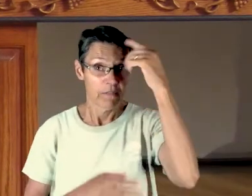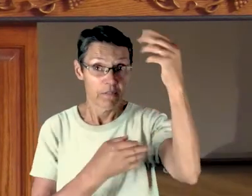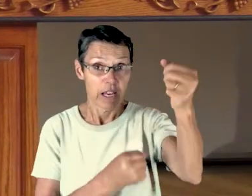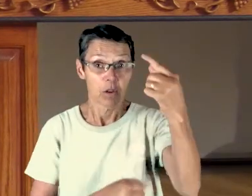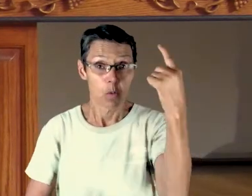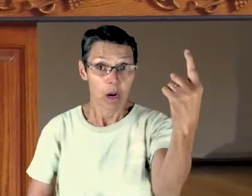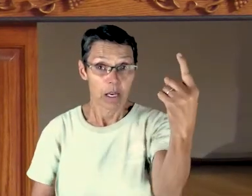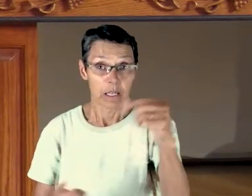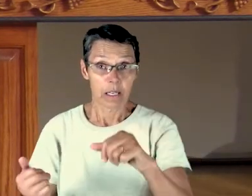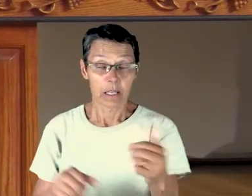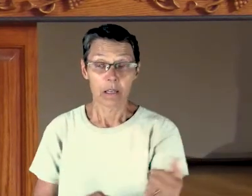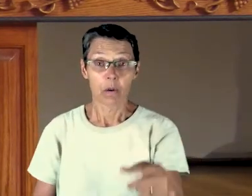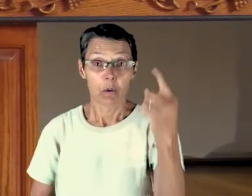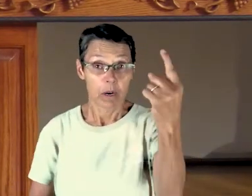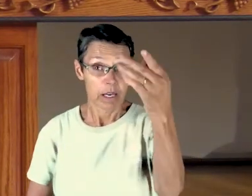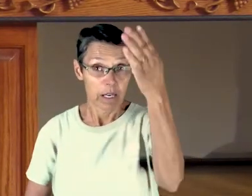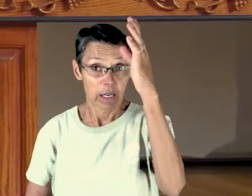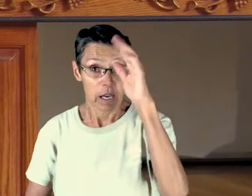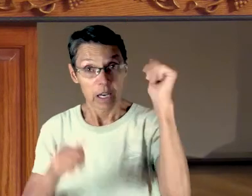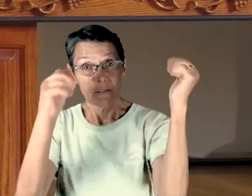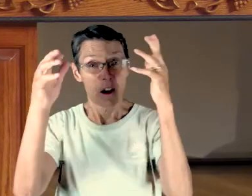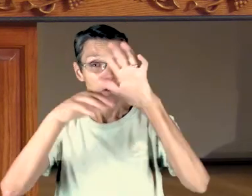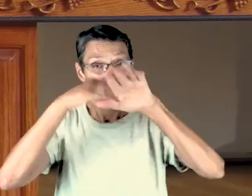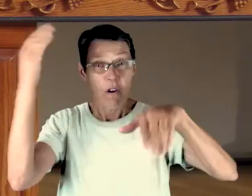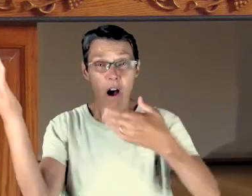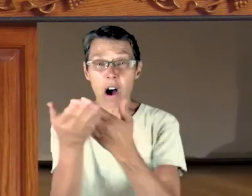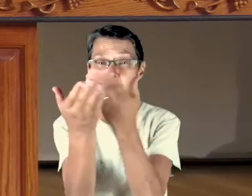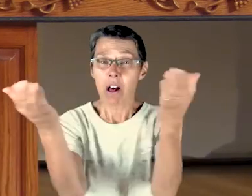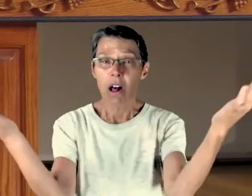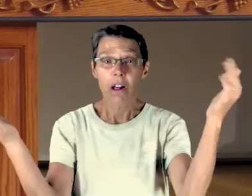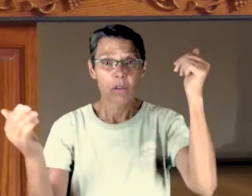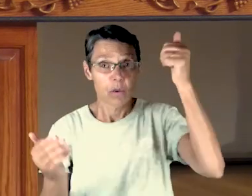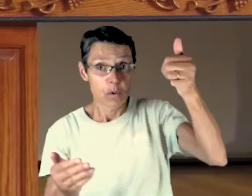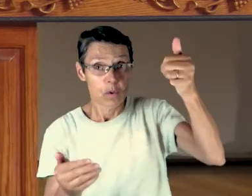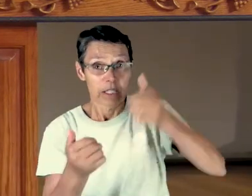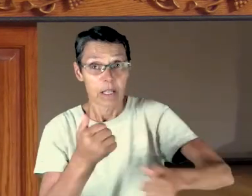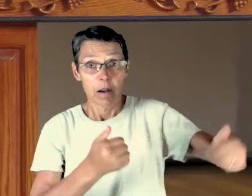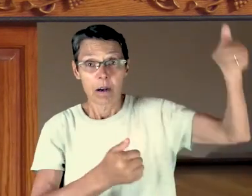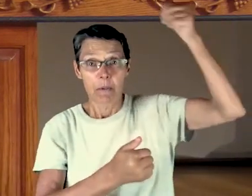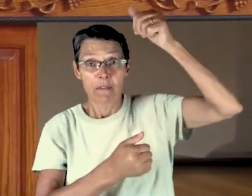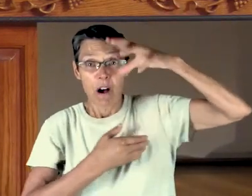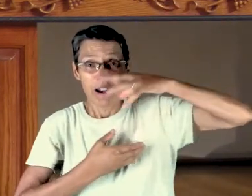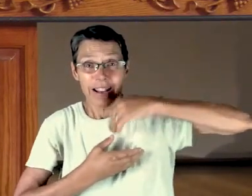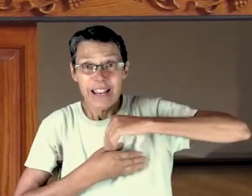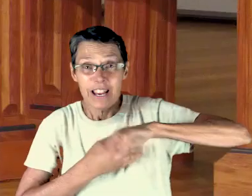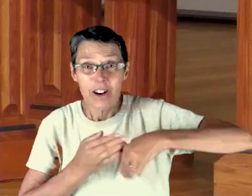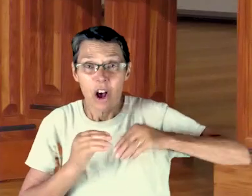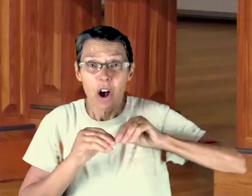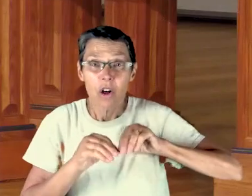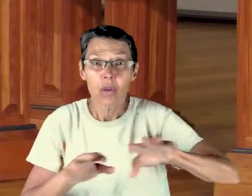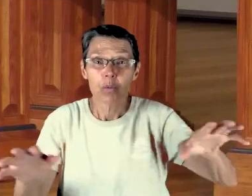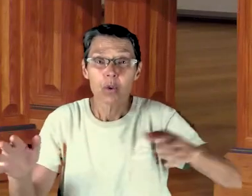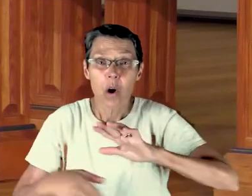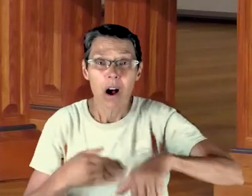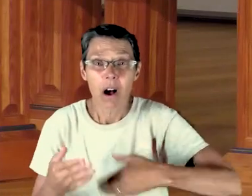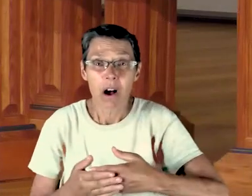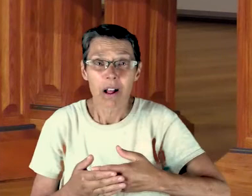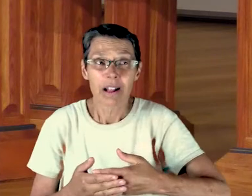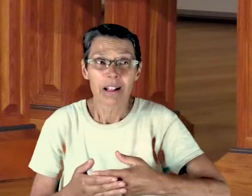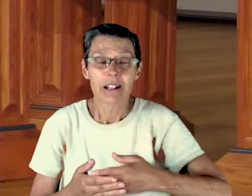baptism, one God and Father of all, who is above all and in all and through all. Welcome to the banquet table.